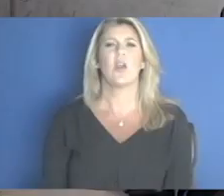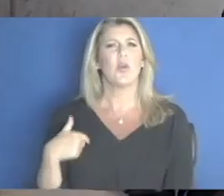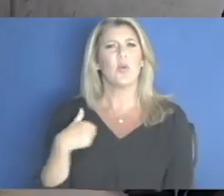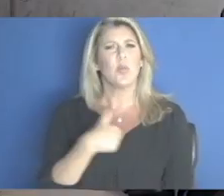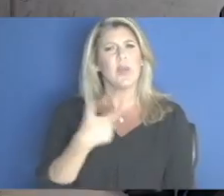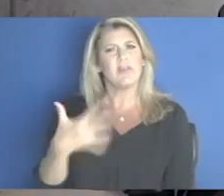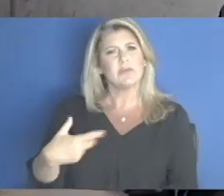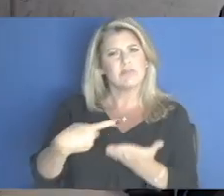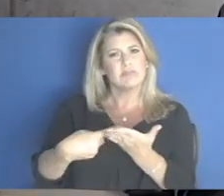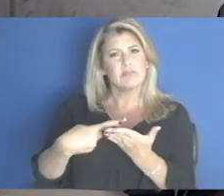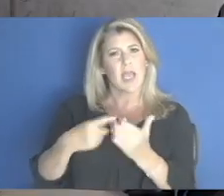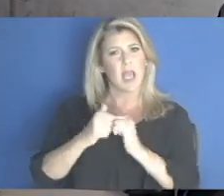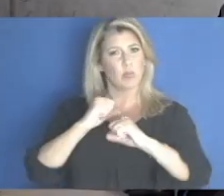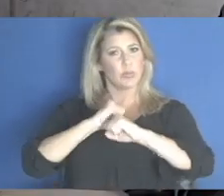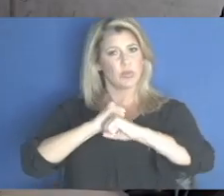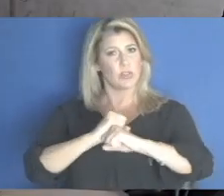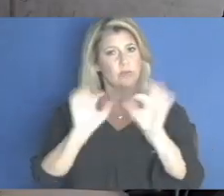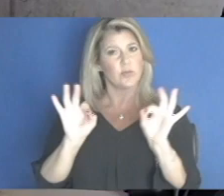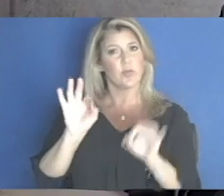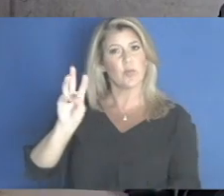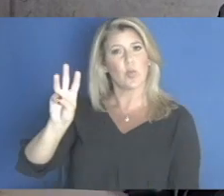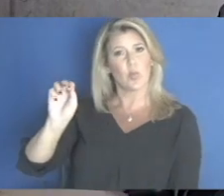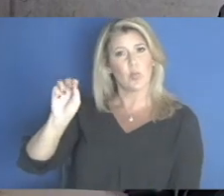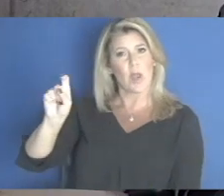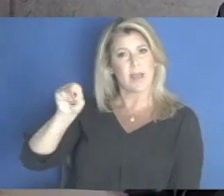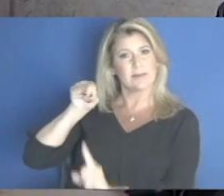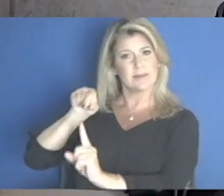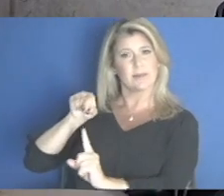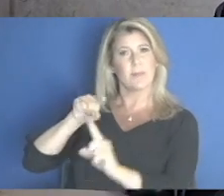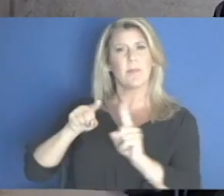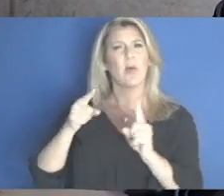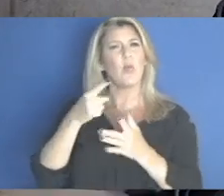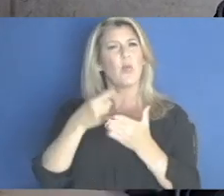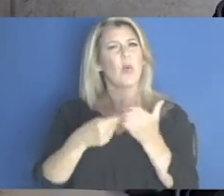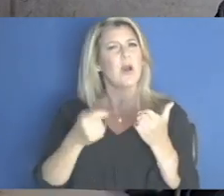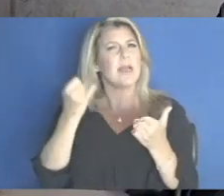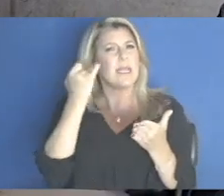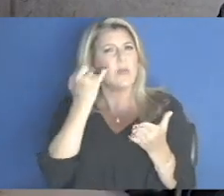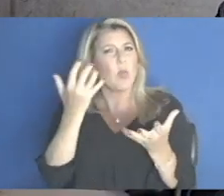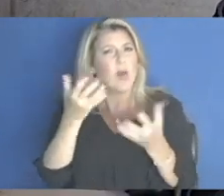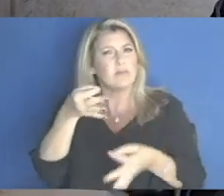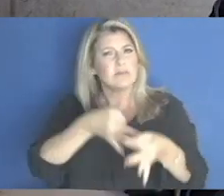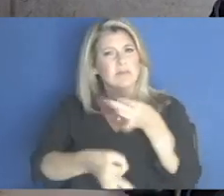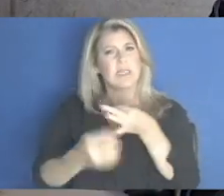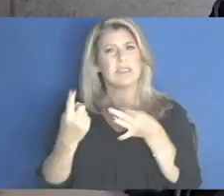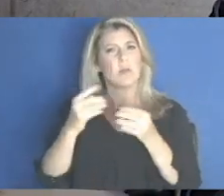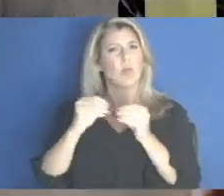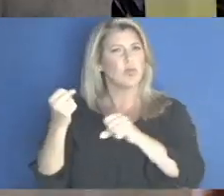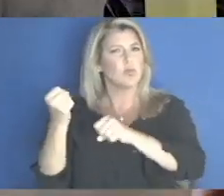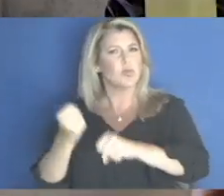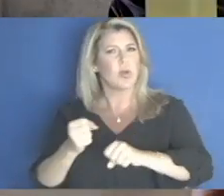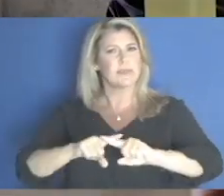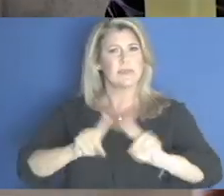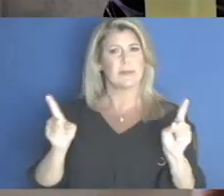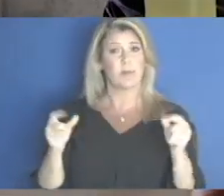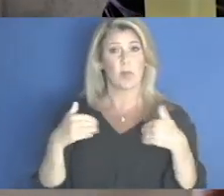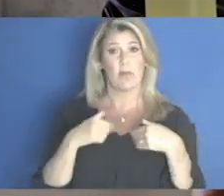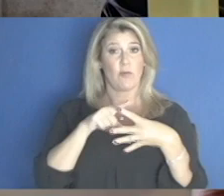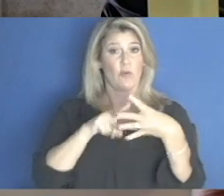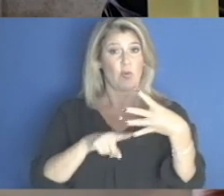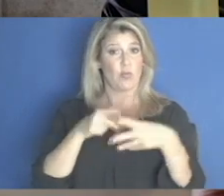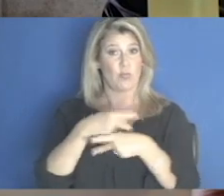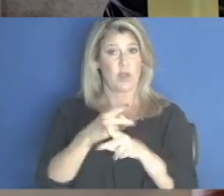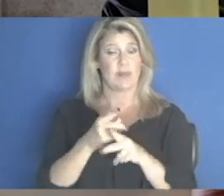We already spoke about how to protect your pieces with wax, but what if you want something different and something stronger? What we got here